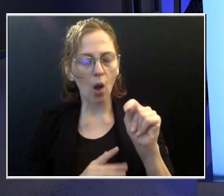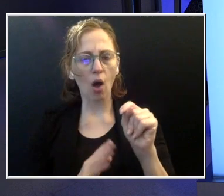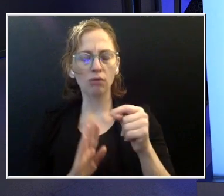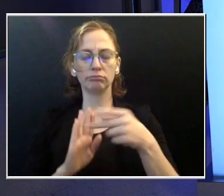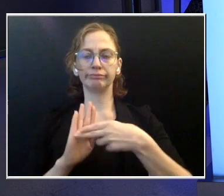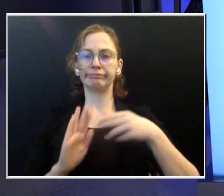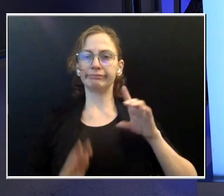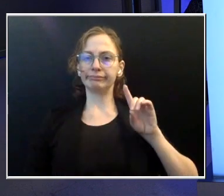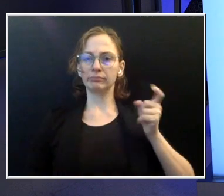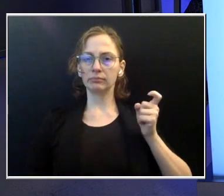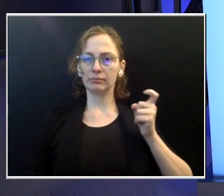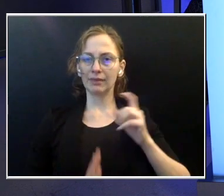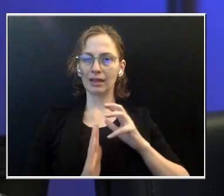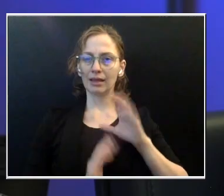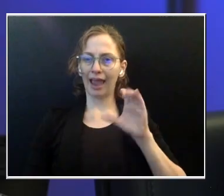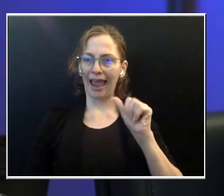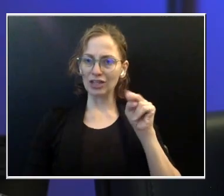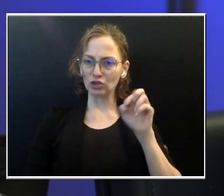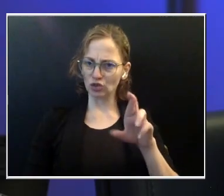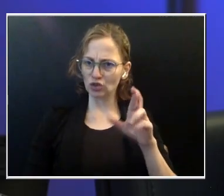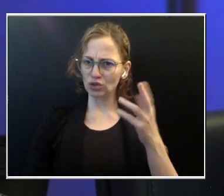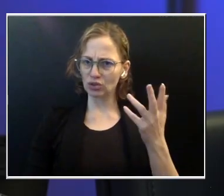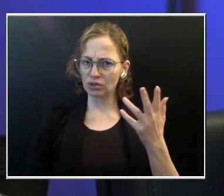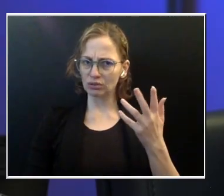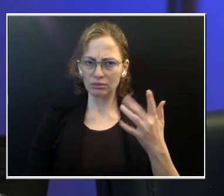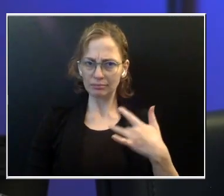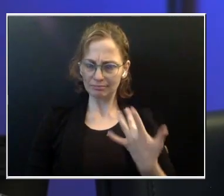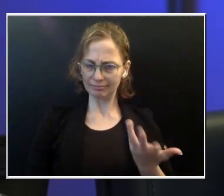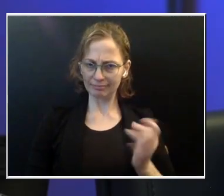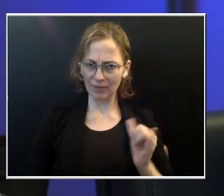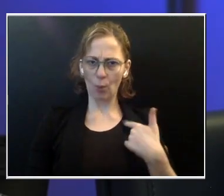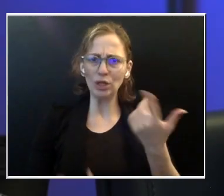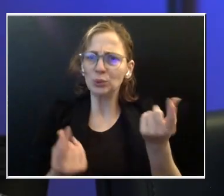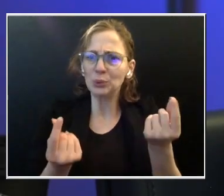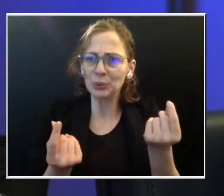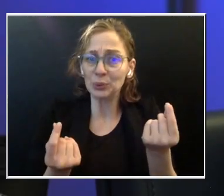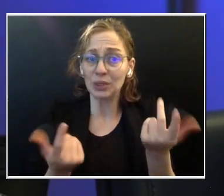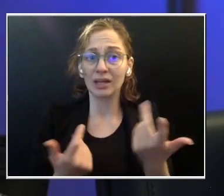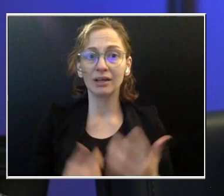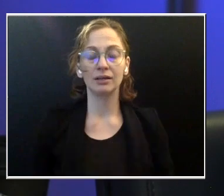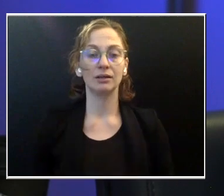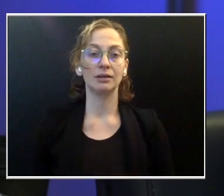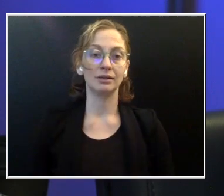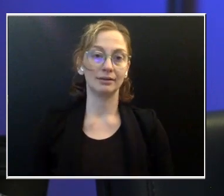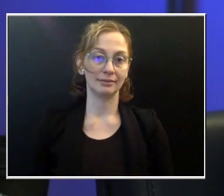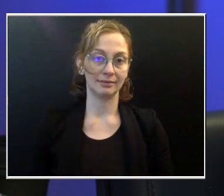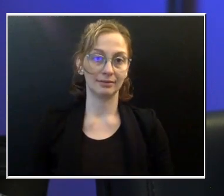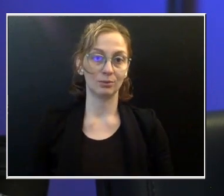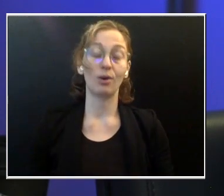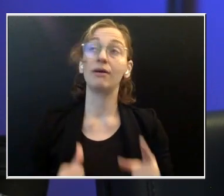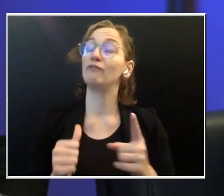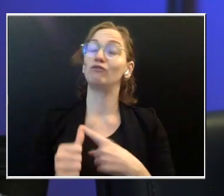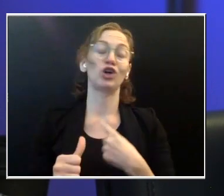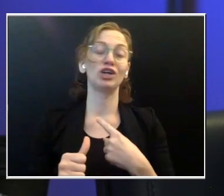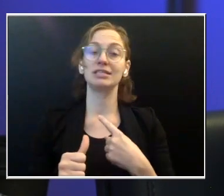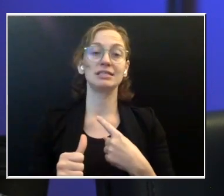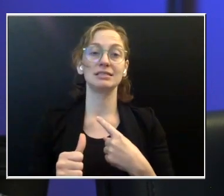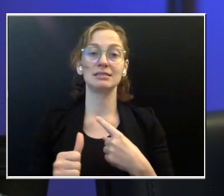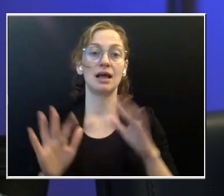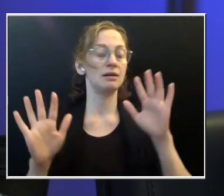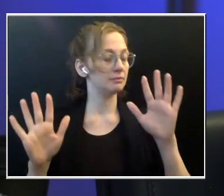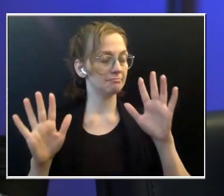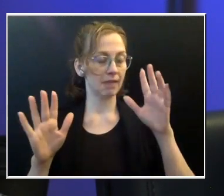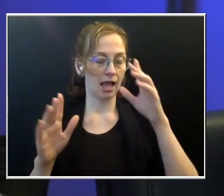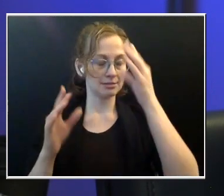What action did you take? It was, what action did I take? First of all, I immediately started and, okay, what are we going to do about